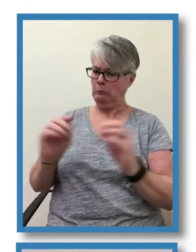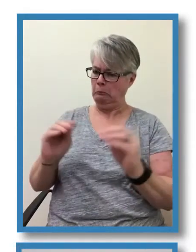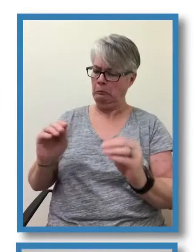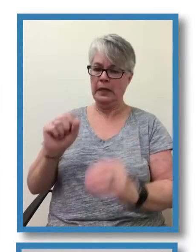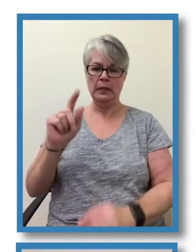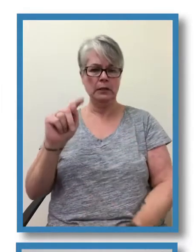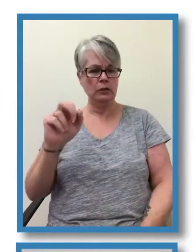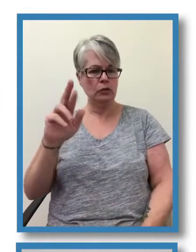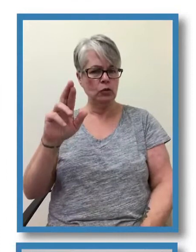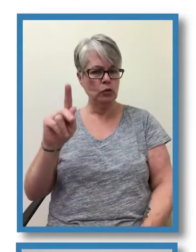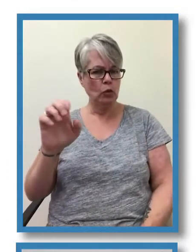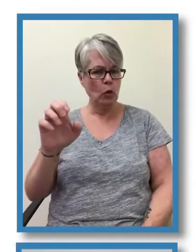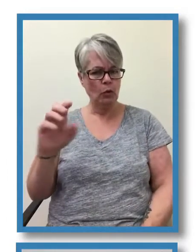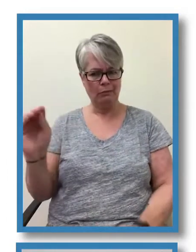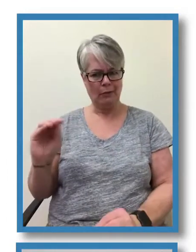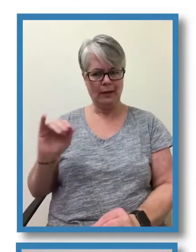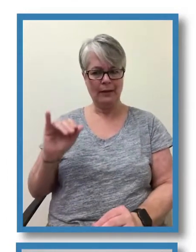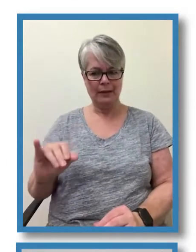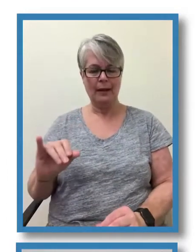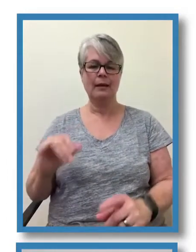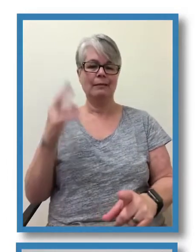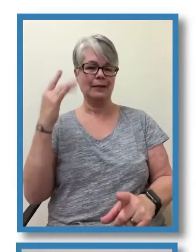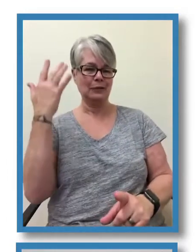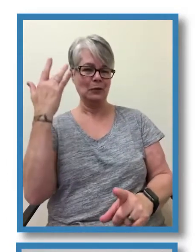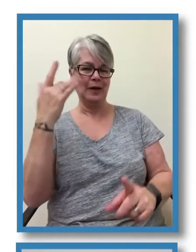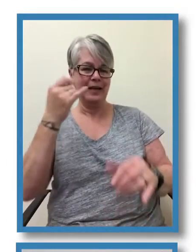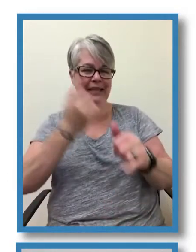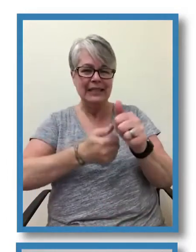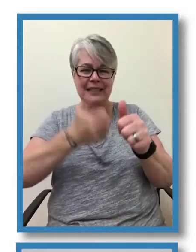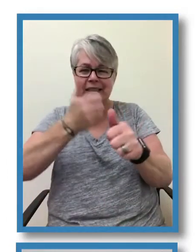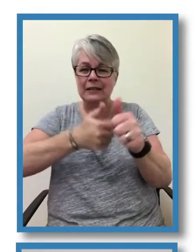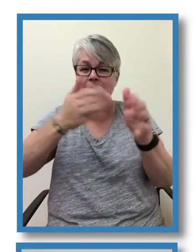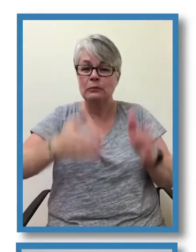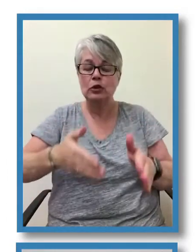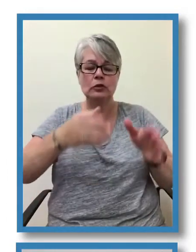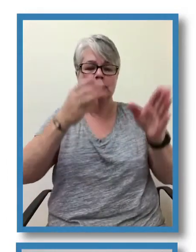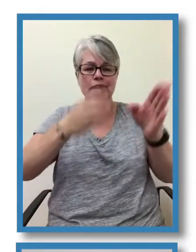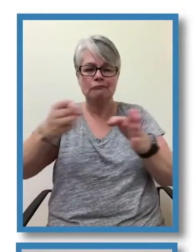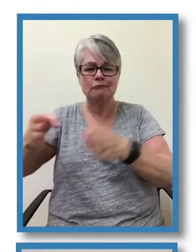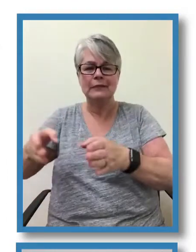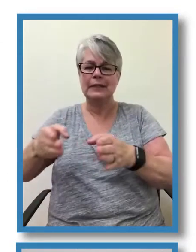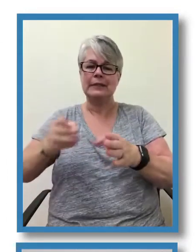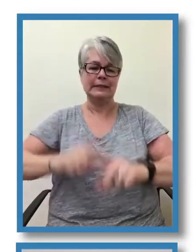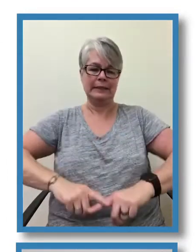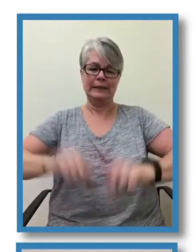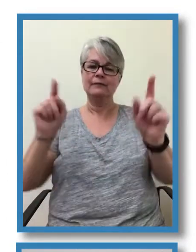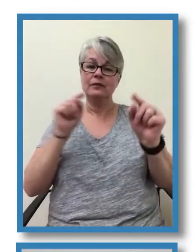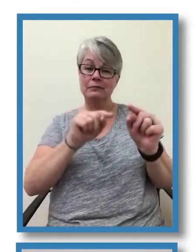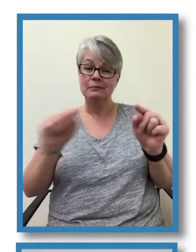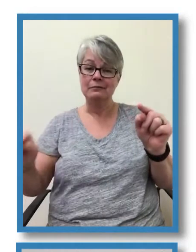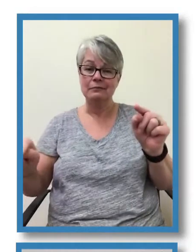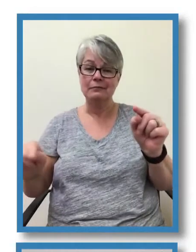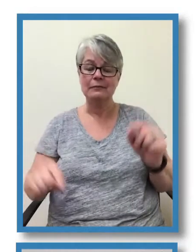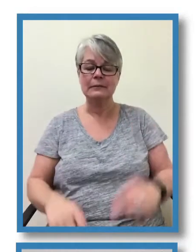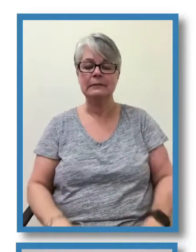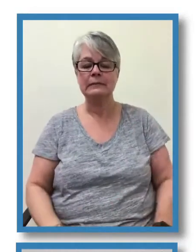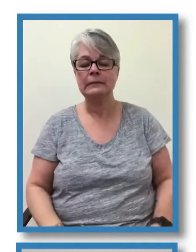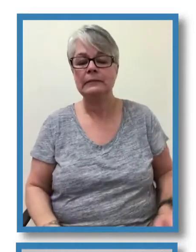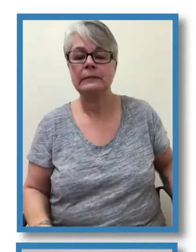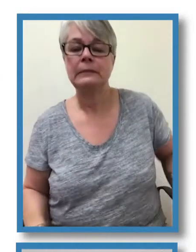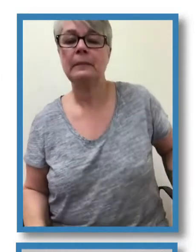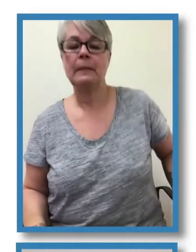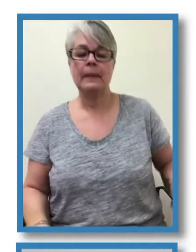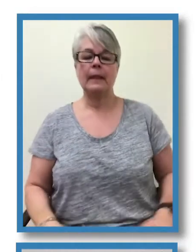With a family doctor, what we would want them to do is to manage those vascular risk